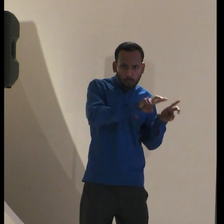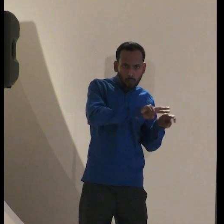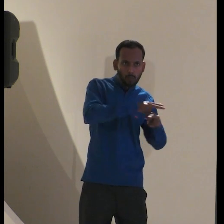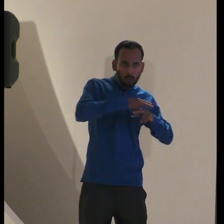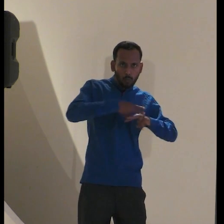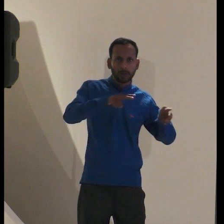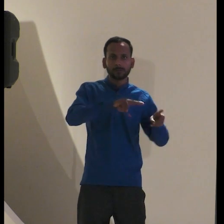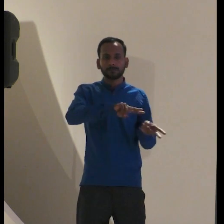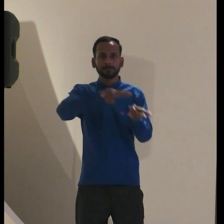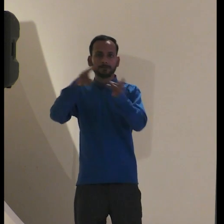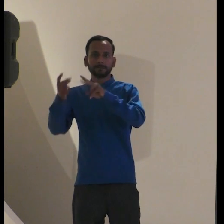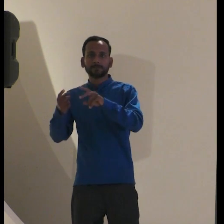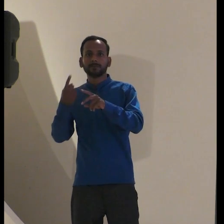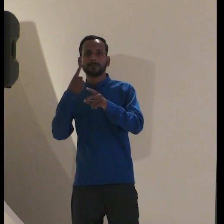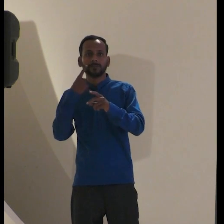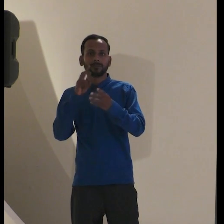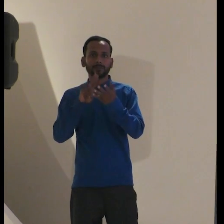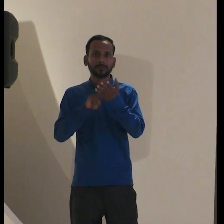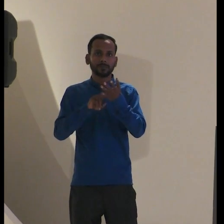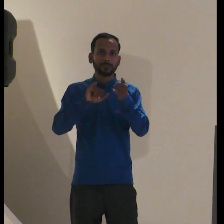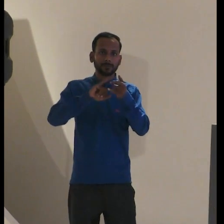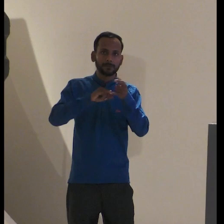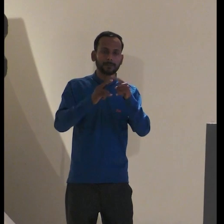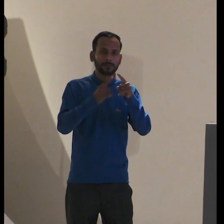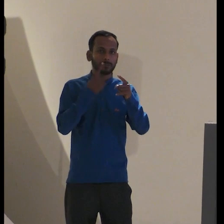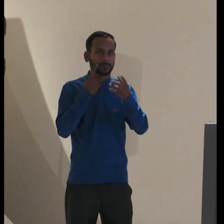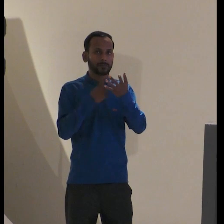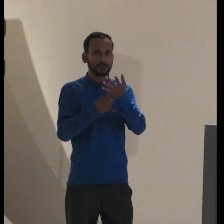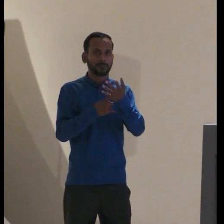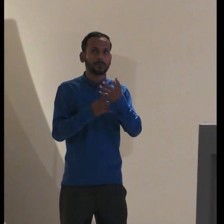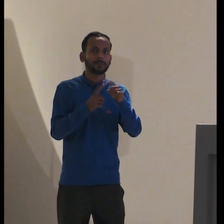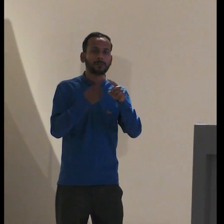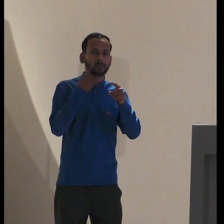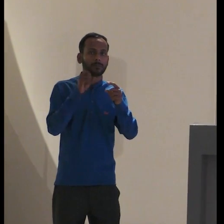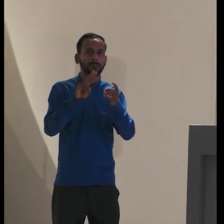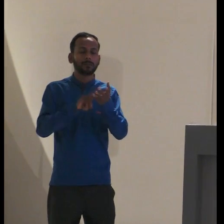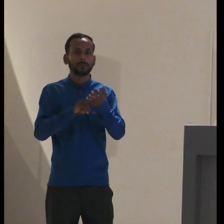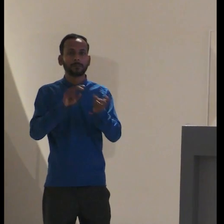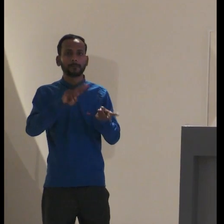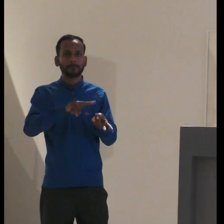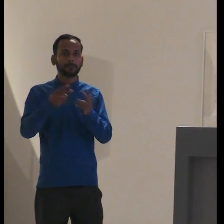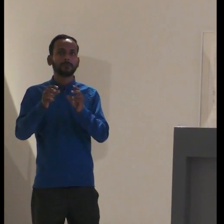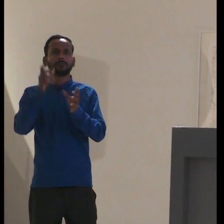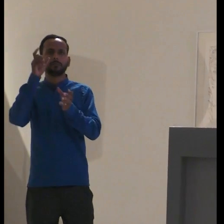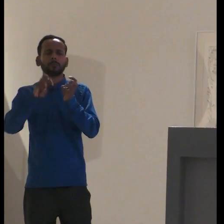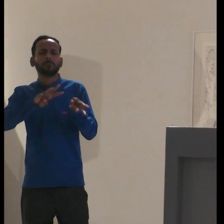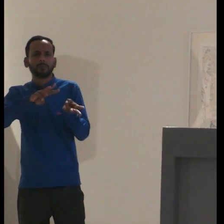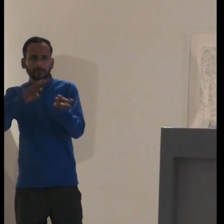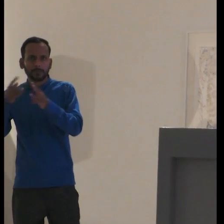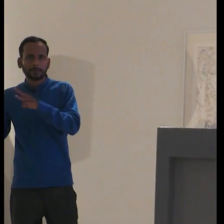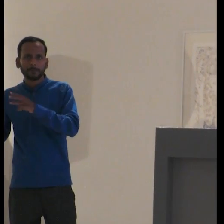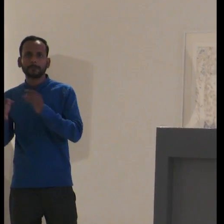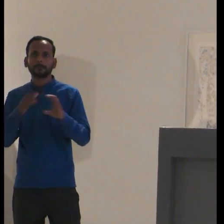one institutional or one spatial entity into multiple points of conversation of happenings in the